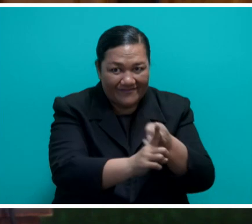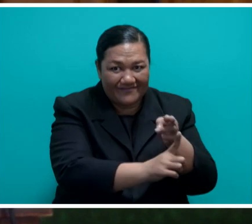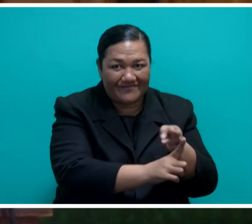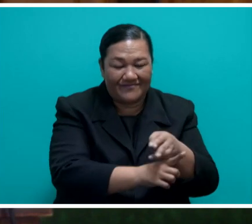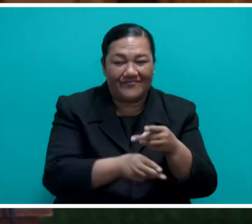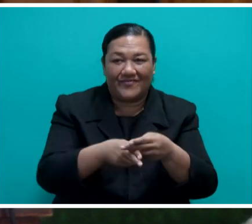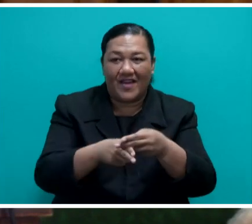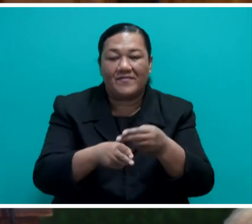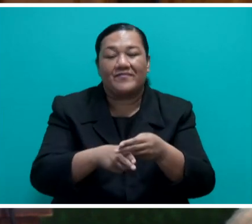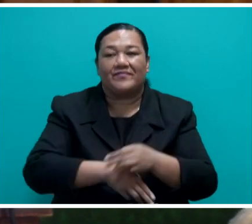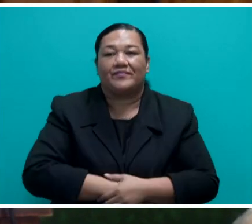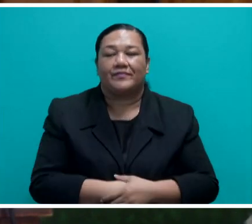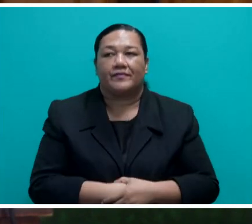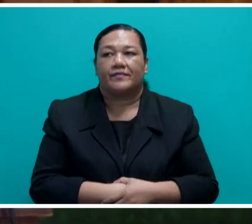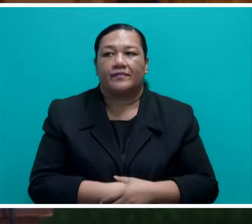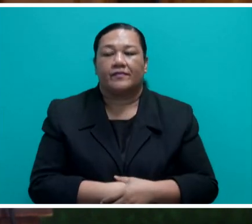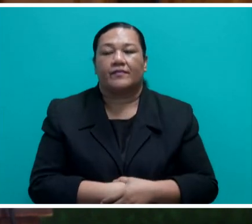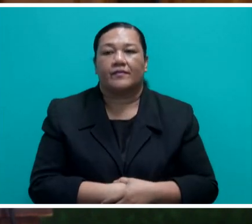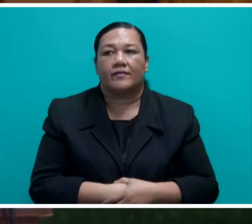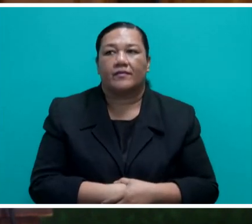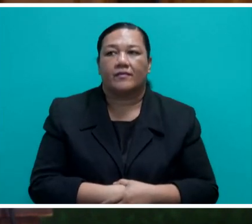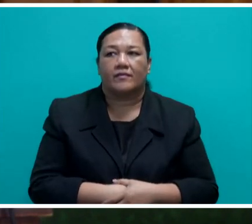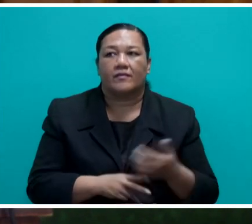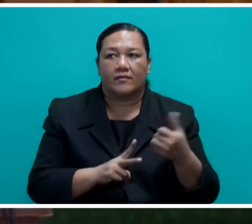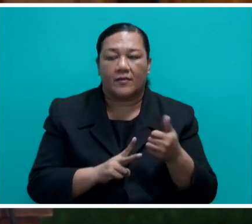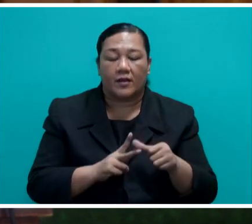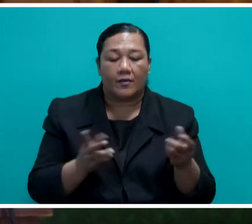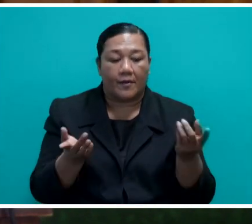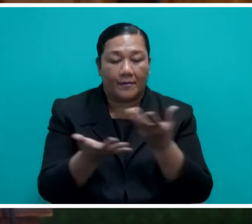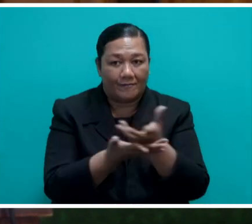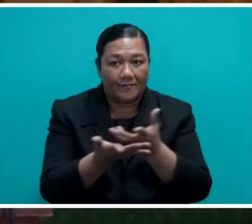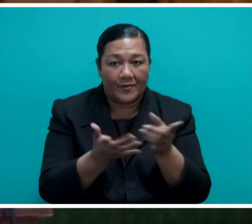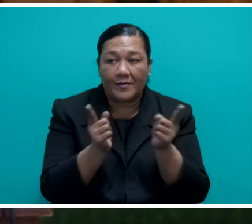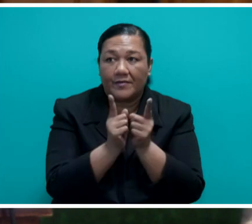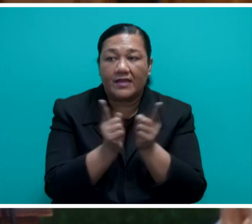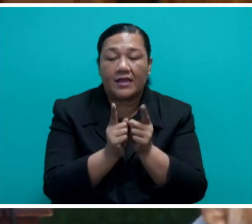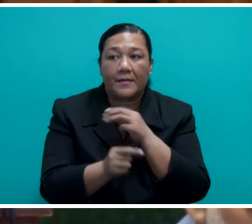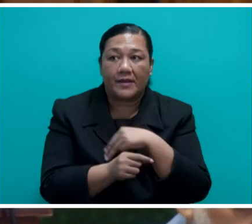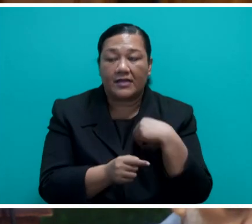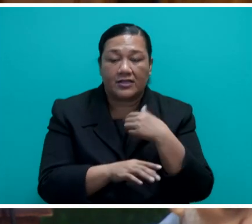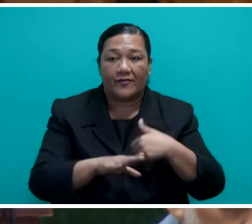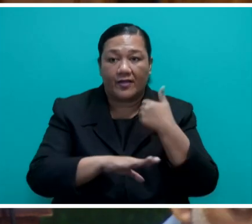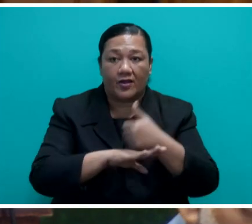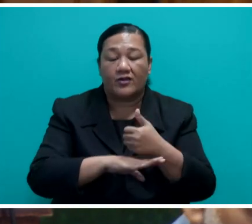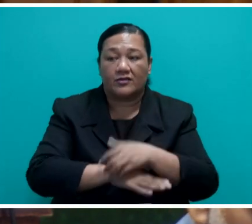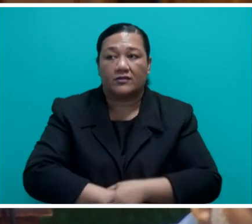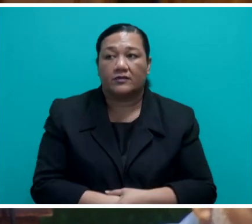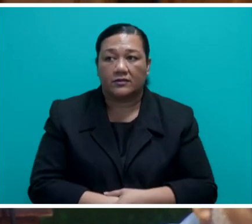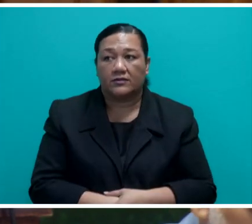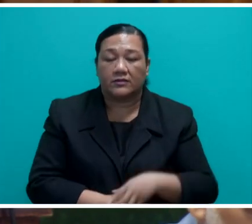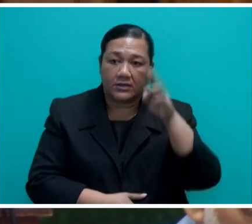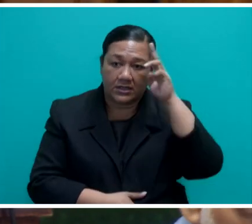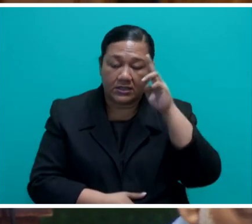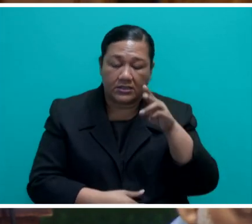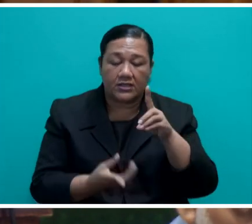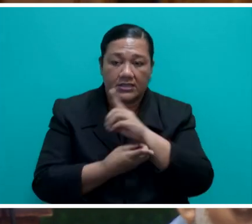had meetings with their counterparts from the municipalities and the National Disaster